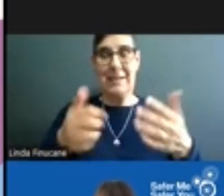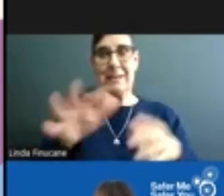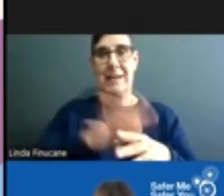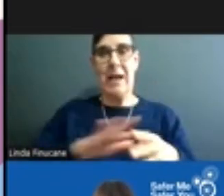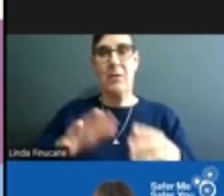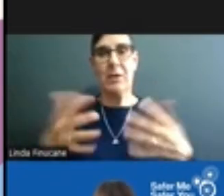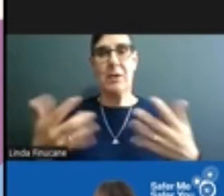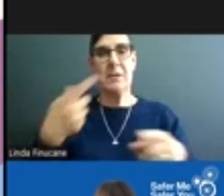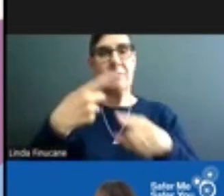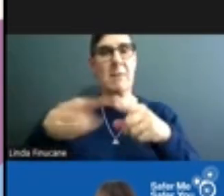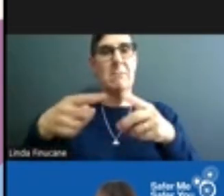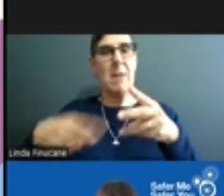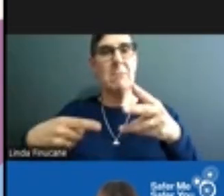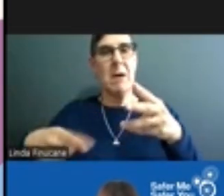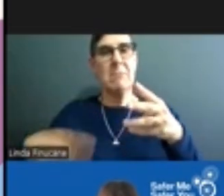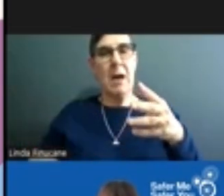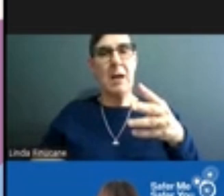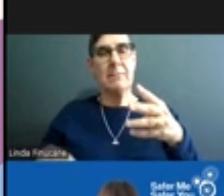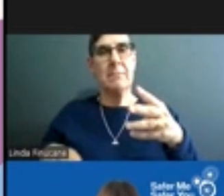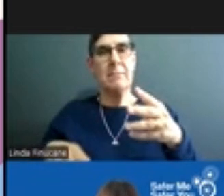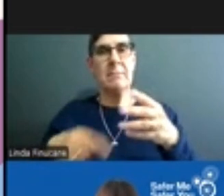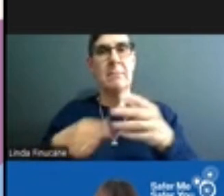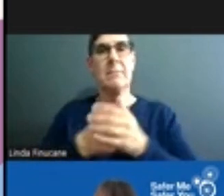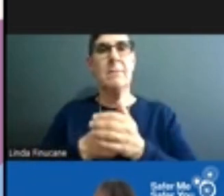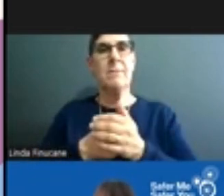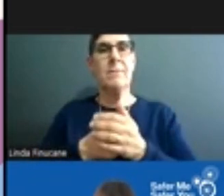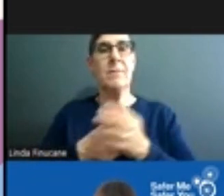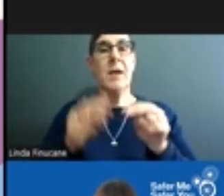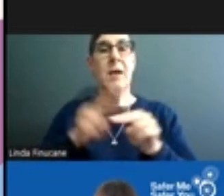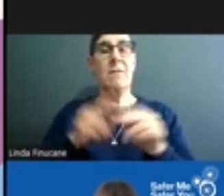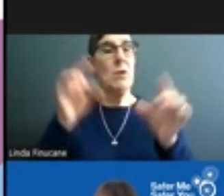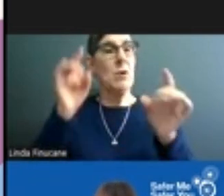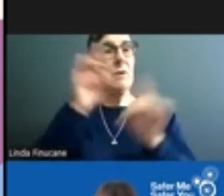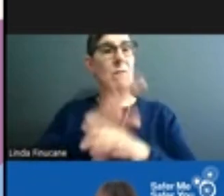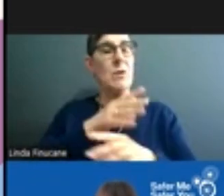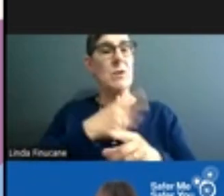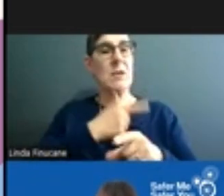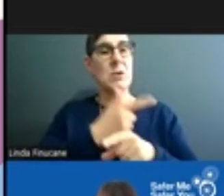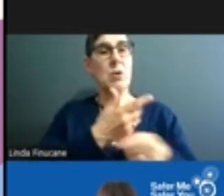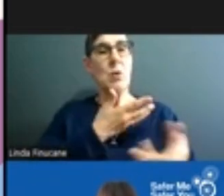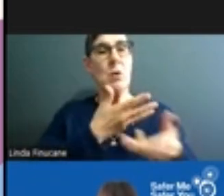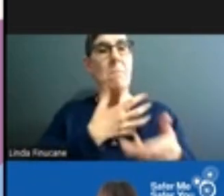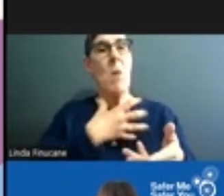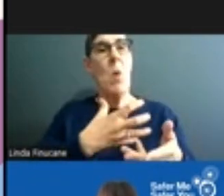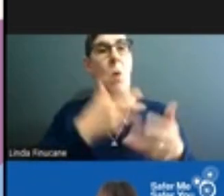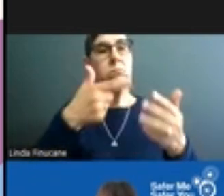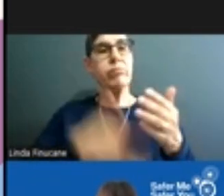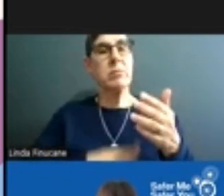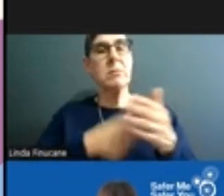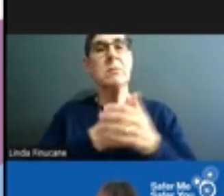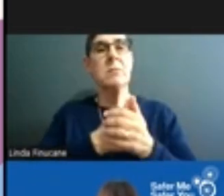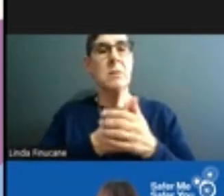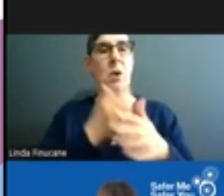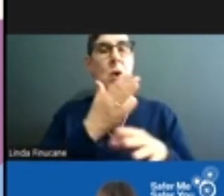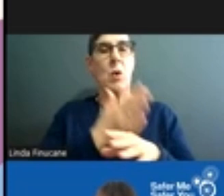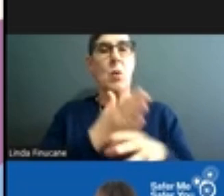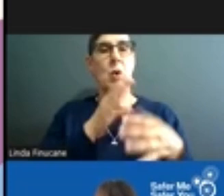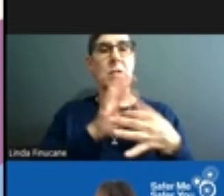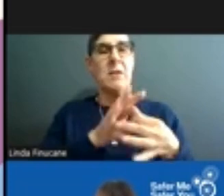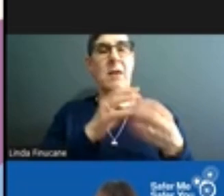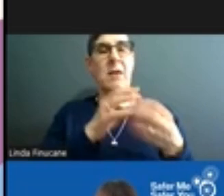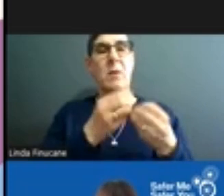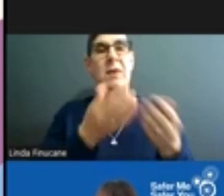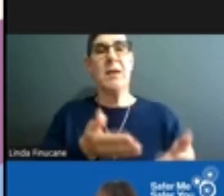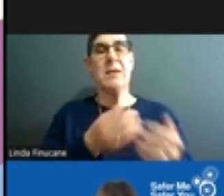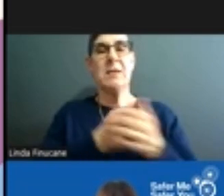is my right. If you have confusion about it, let's talk about it. Let's work through this together. And sort of either